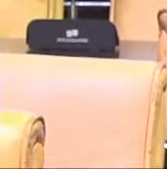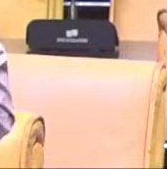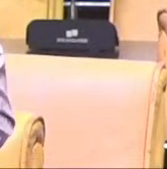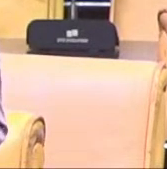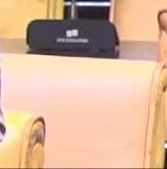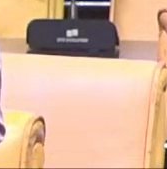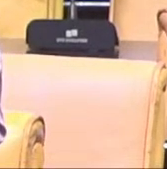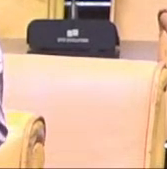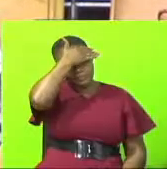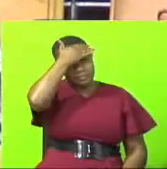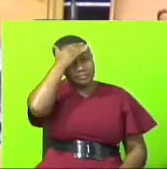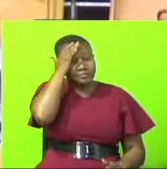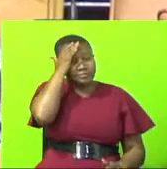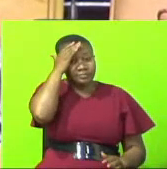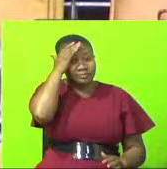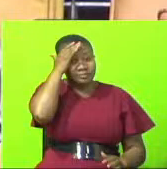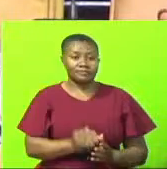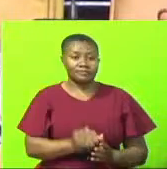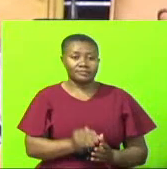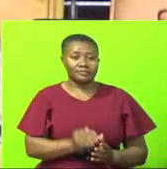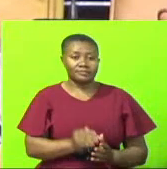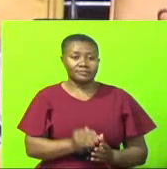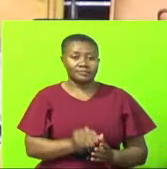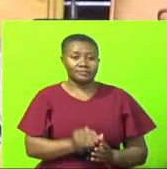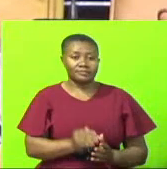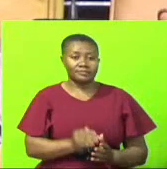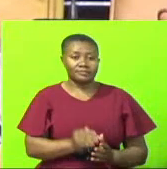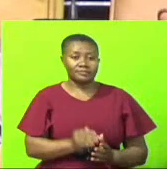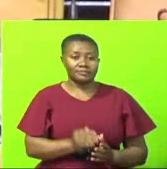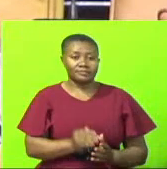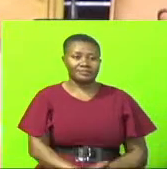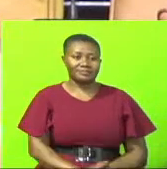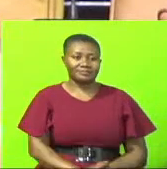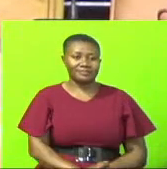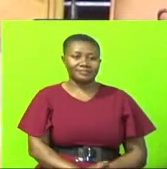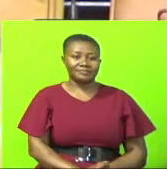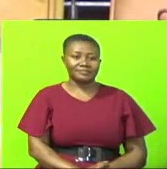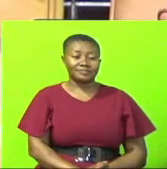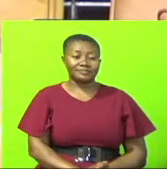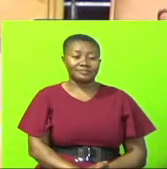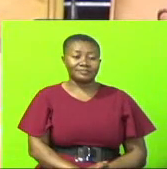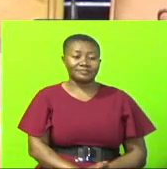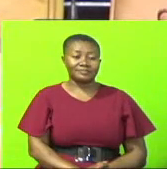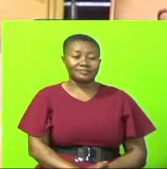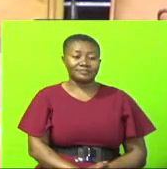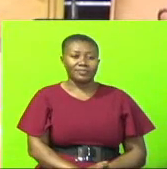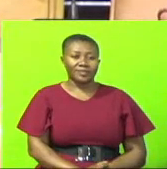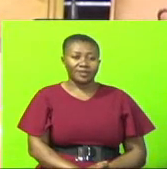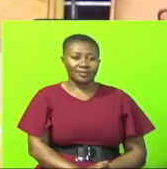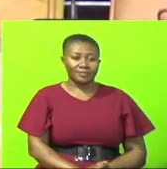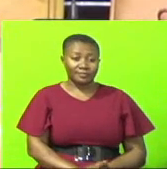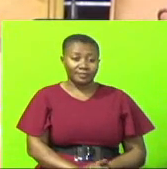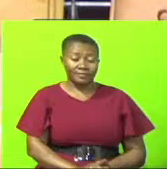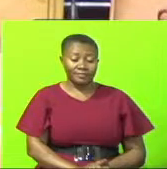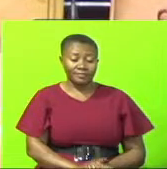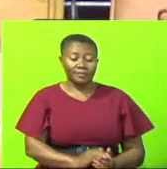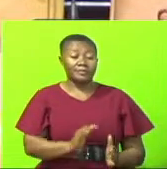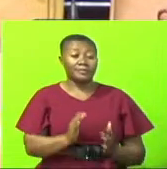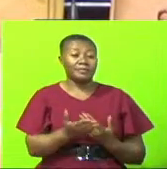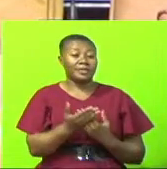precedent. Mr. Speaker, this House is governed by a number of legal